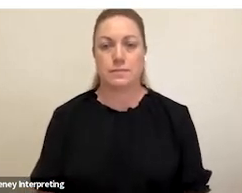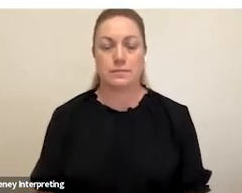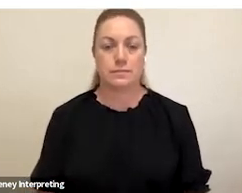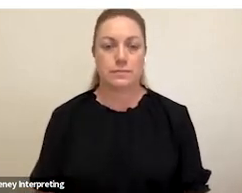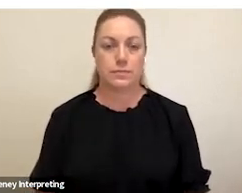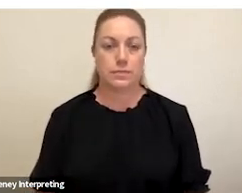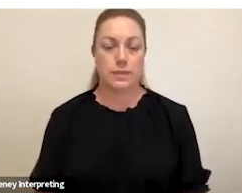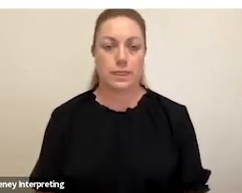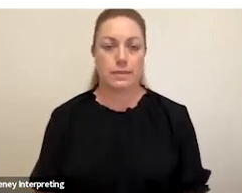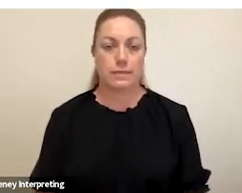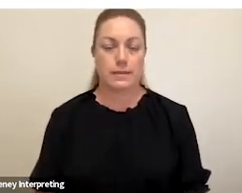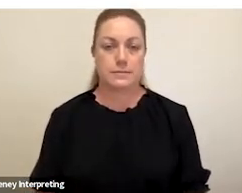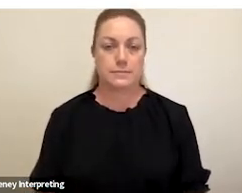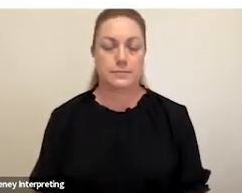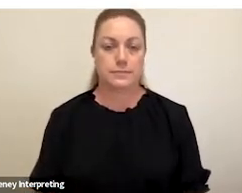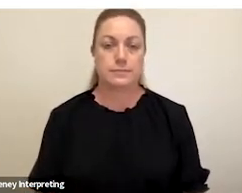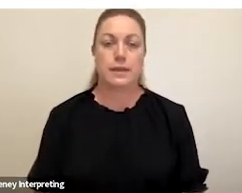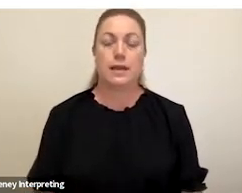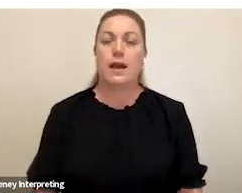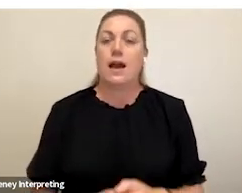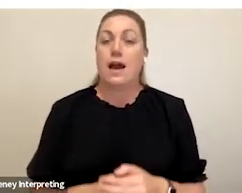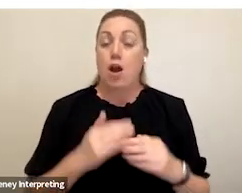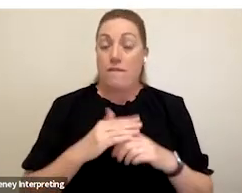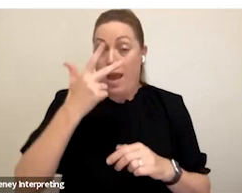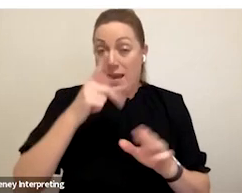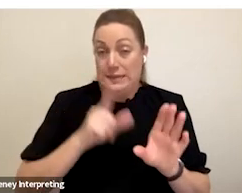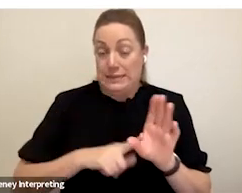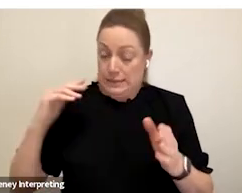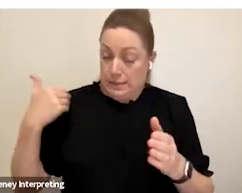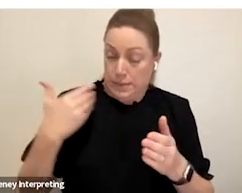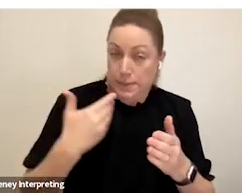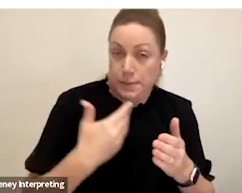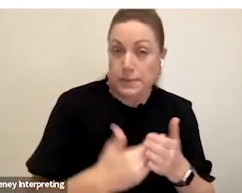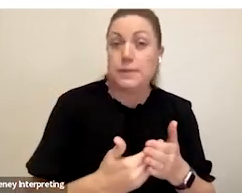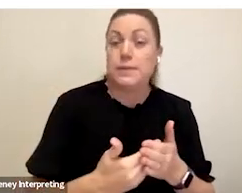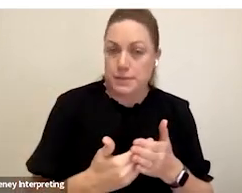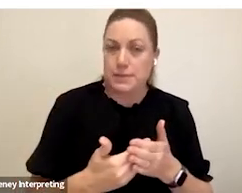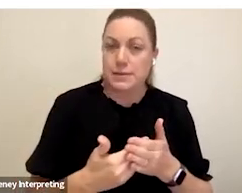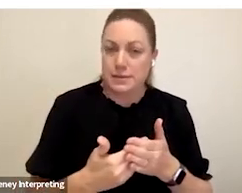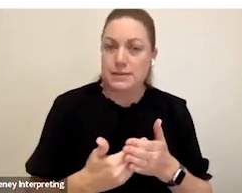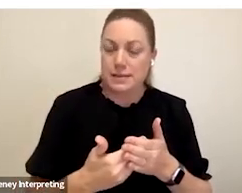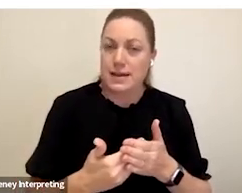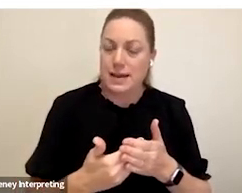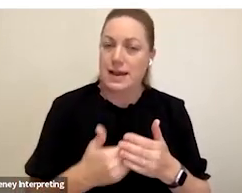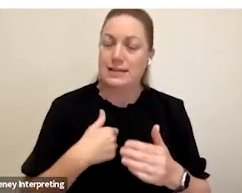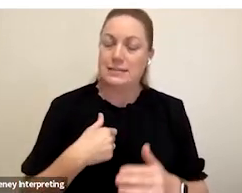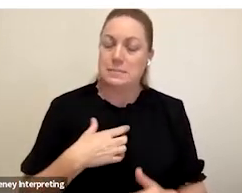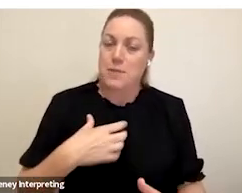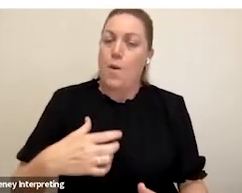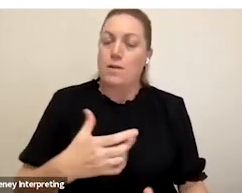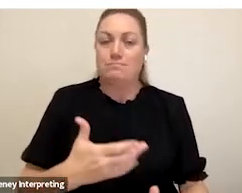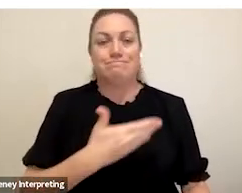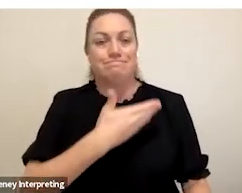And I'll just end where I started, which was after 8 years of work, we've been able to distill into a more elegant